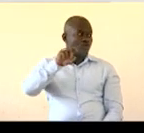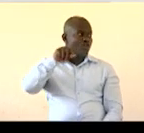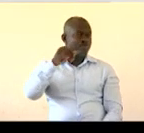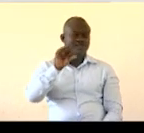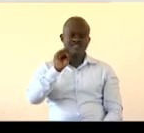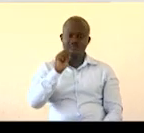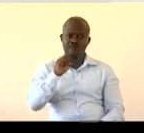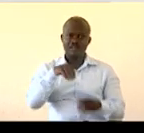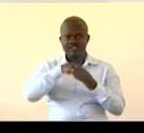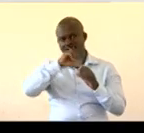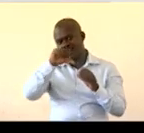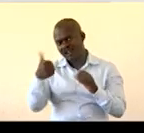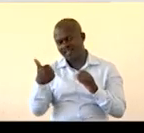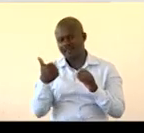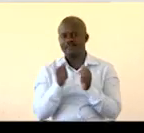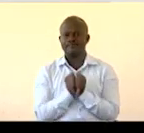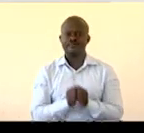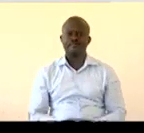tropism.